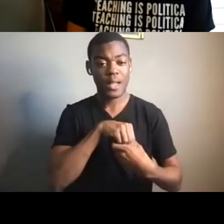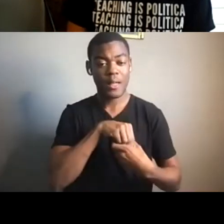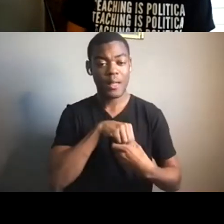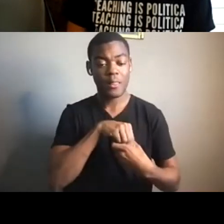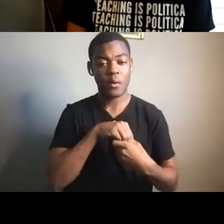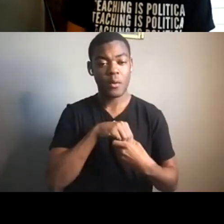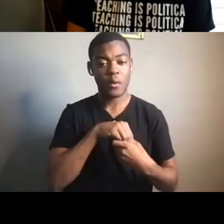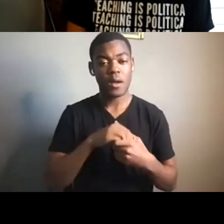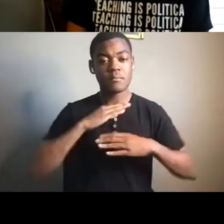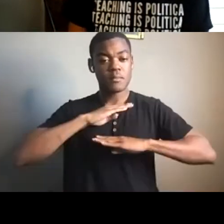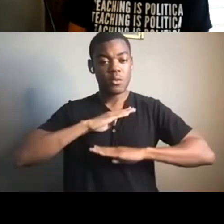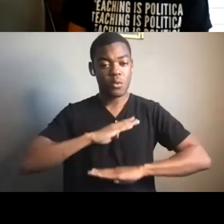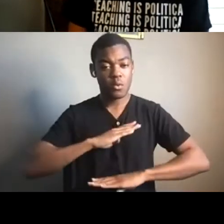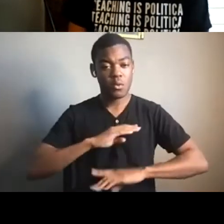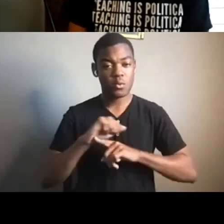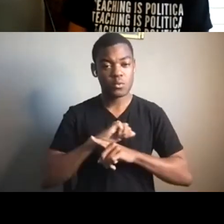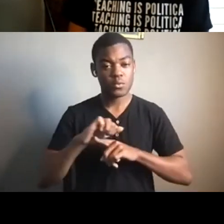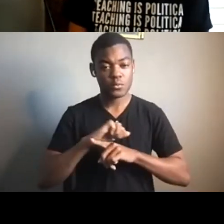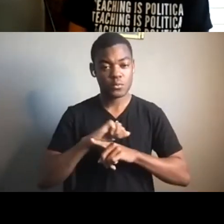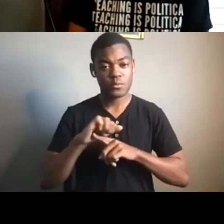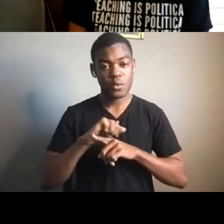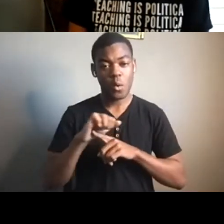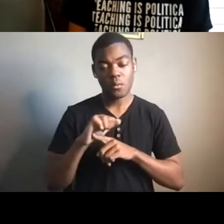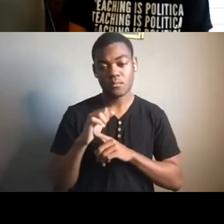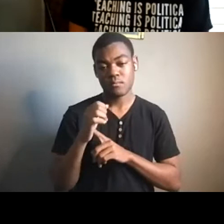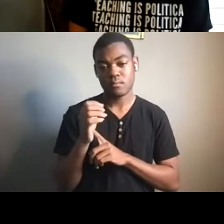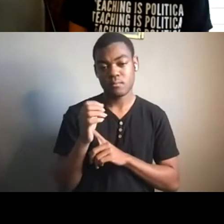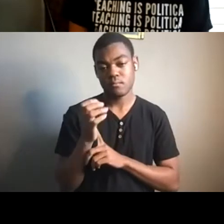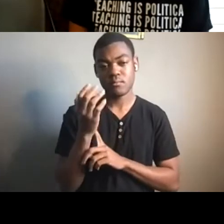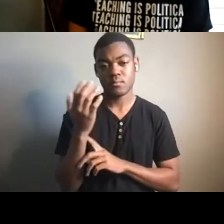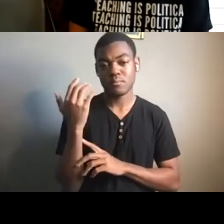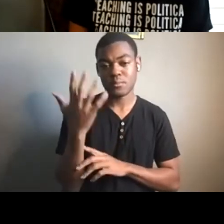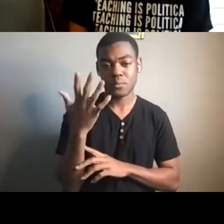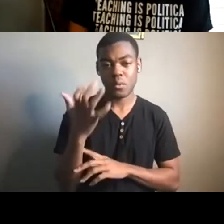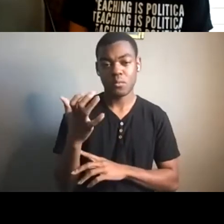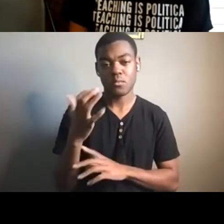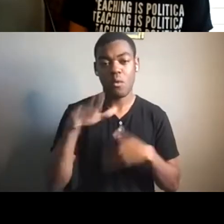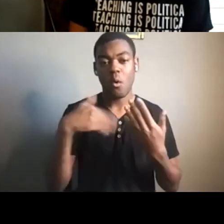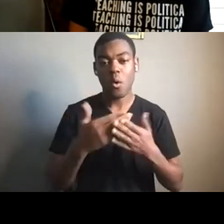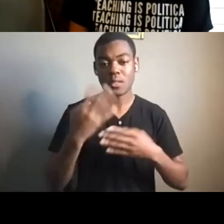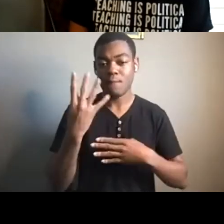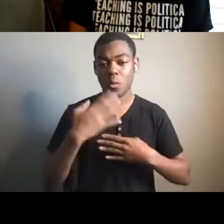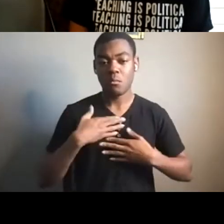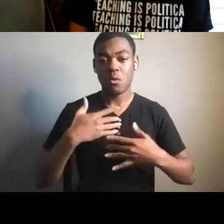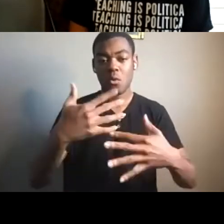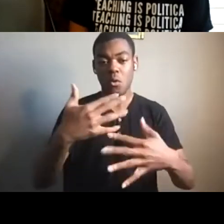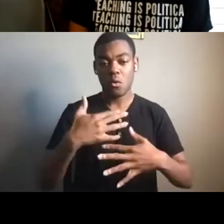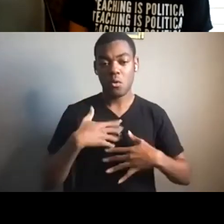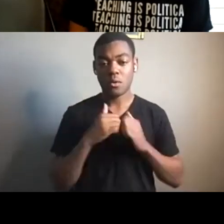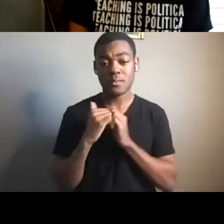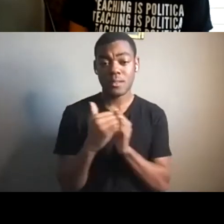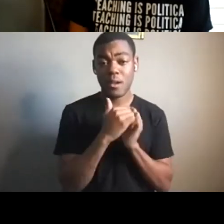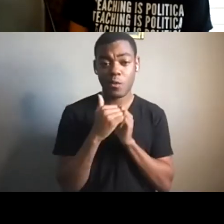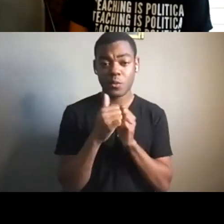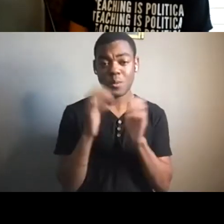exercise. So in a few moments, I'll invite us all to take four deep breaths together so we can be here, present in the moment,